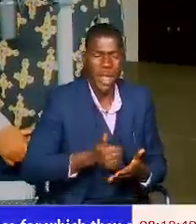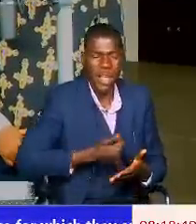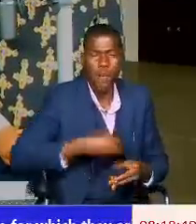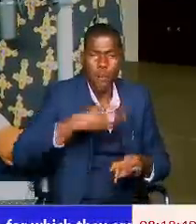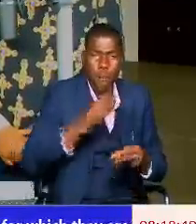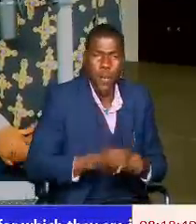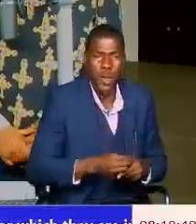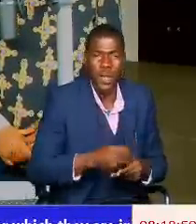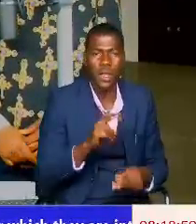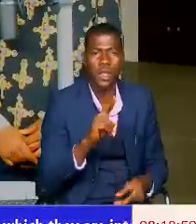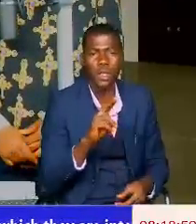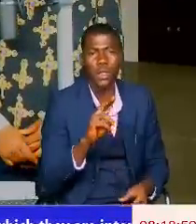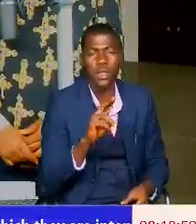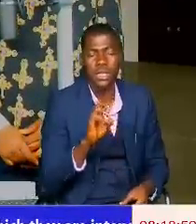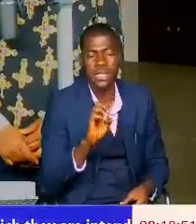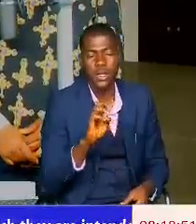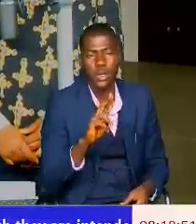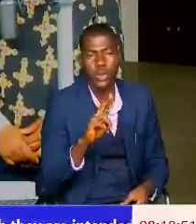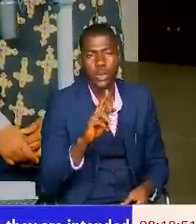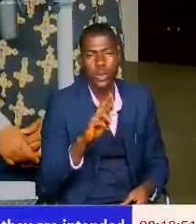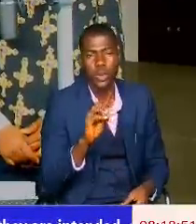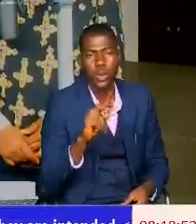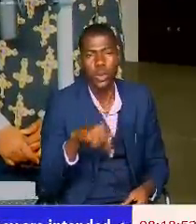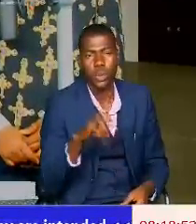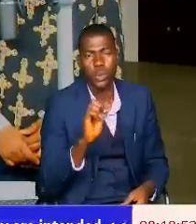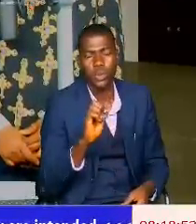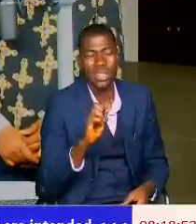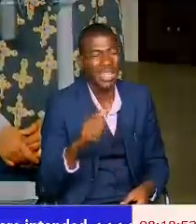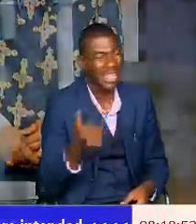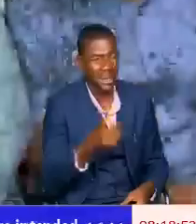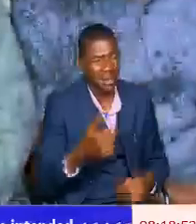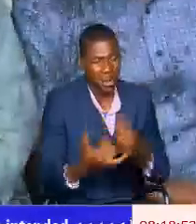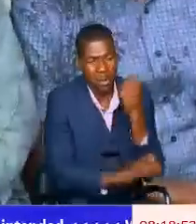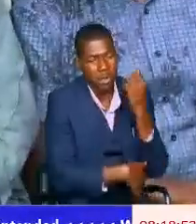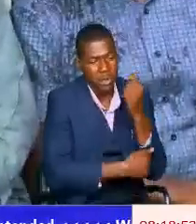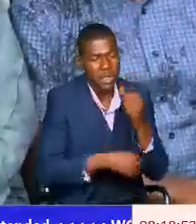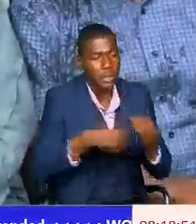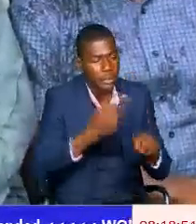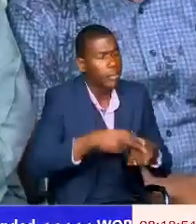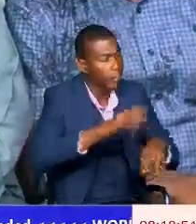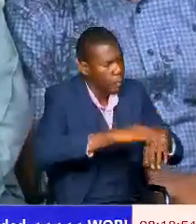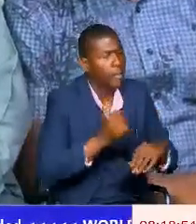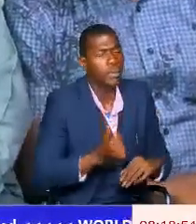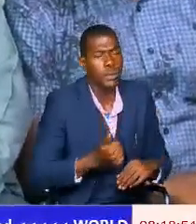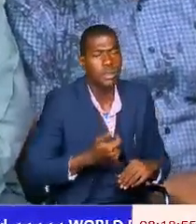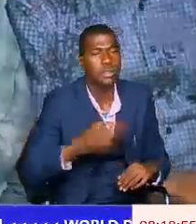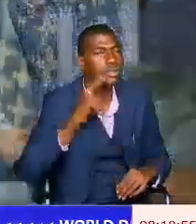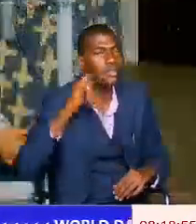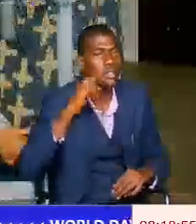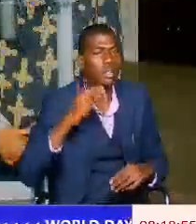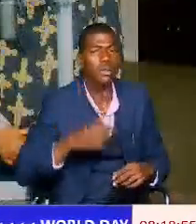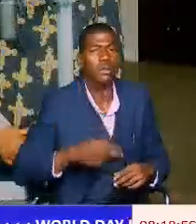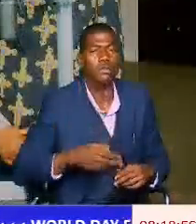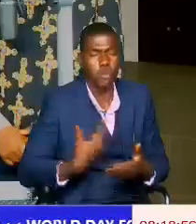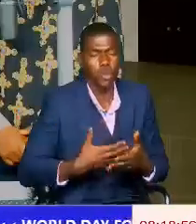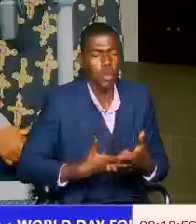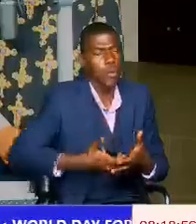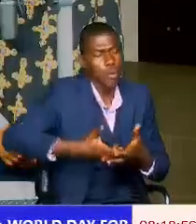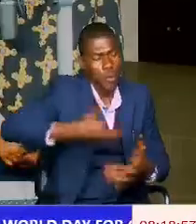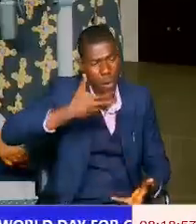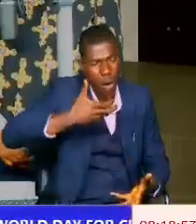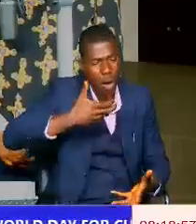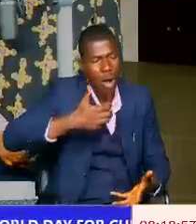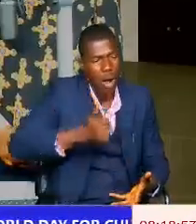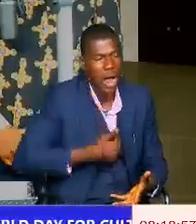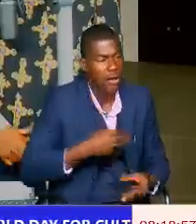this world. Nigeria is richer than that country. In both angles, human,